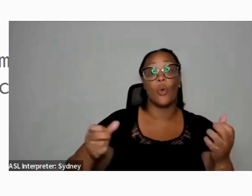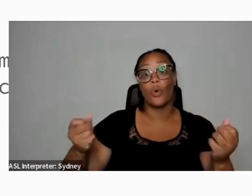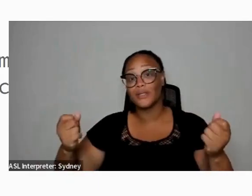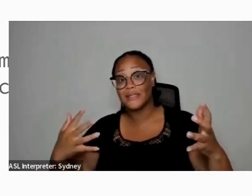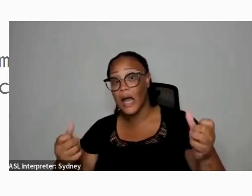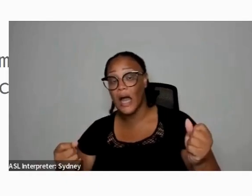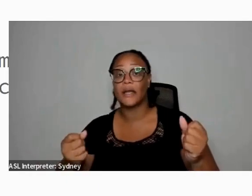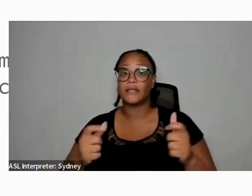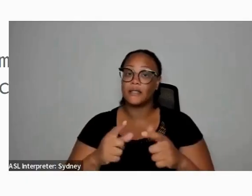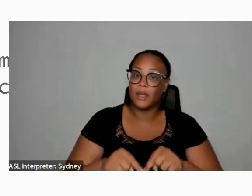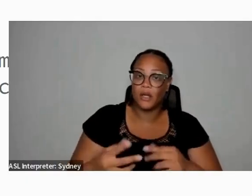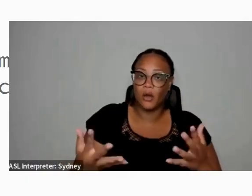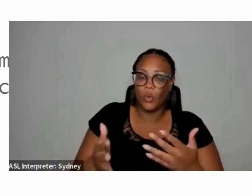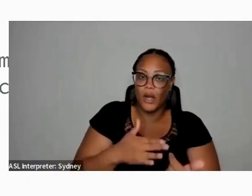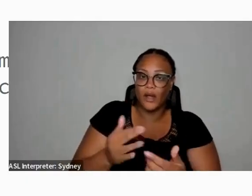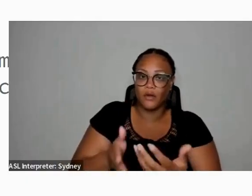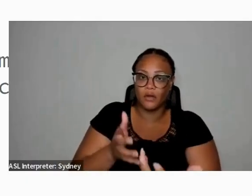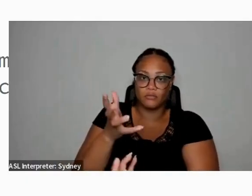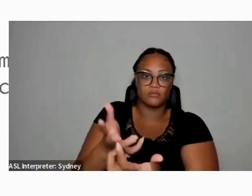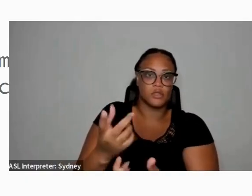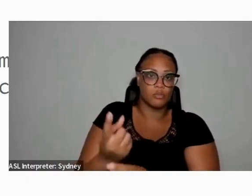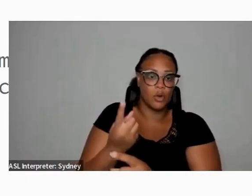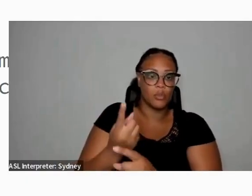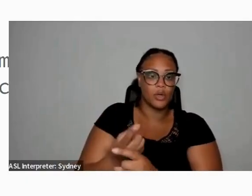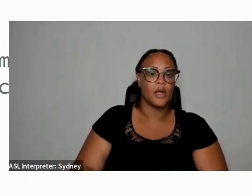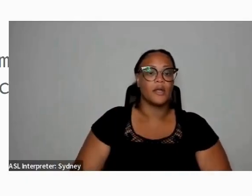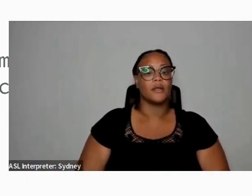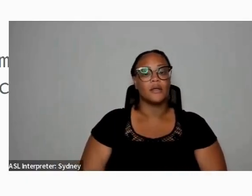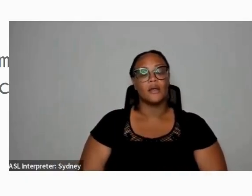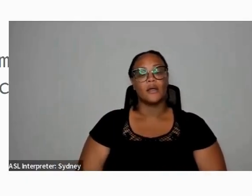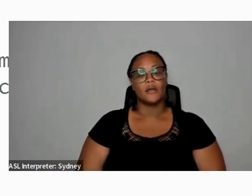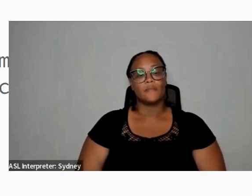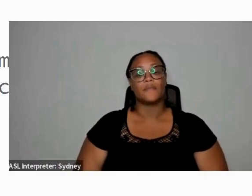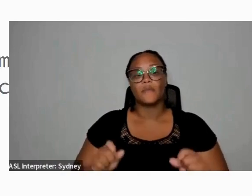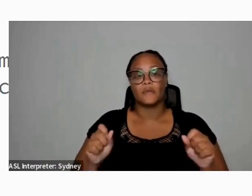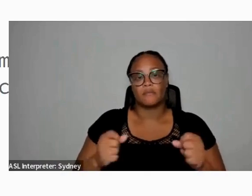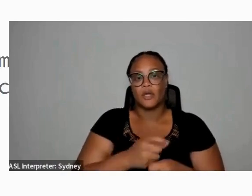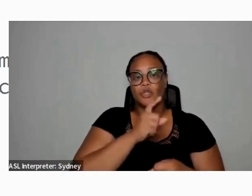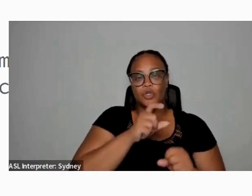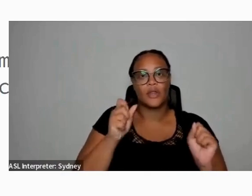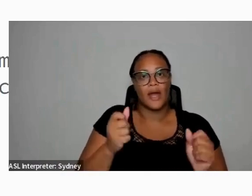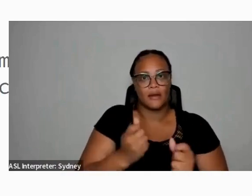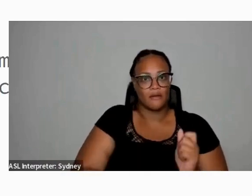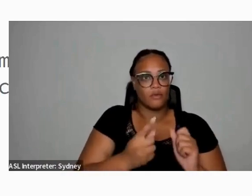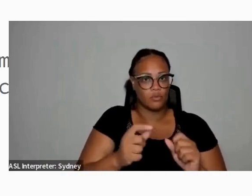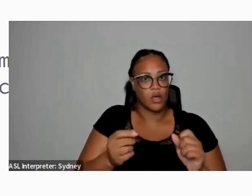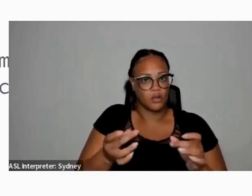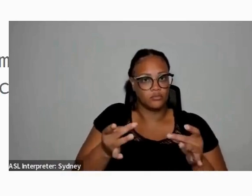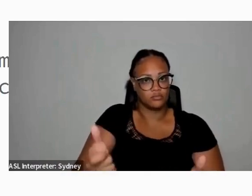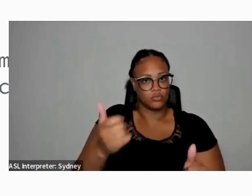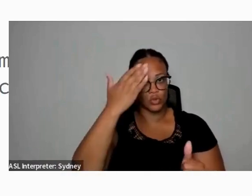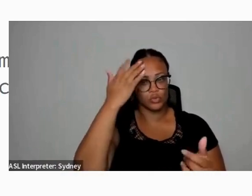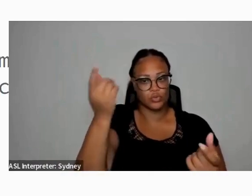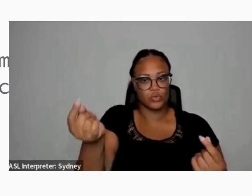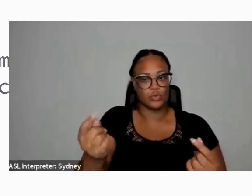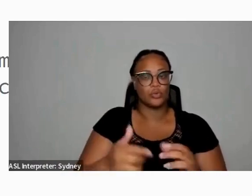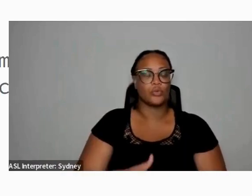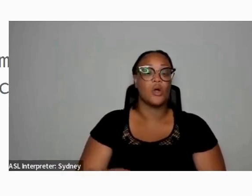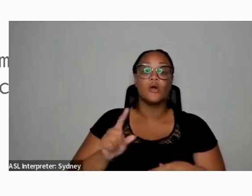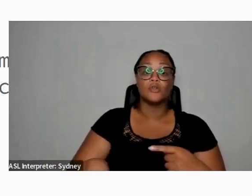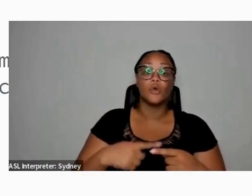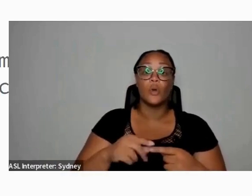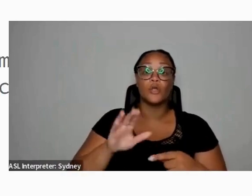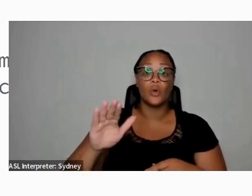They understand communication boards, and they can use them well. So when your child is home for